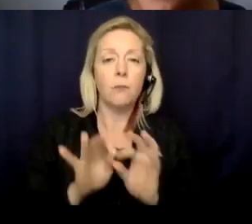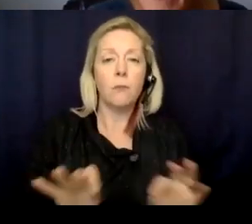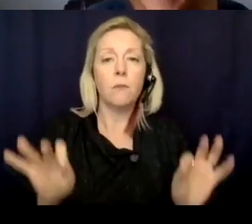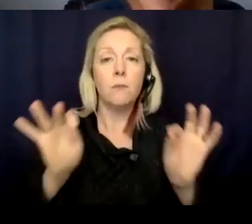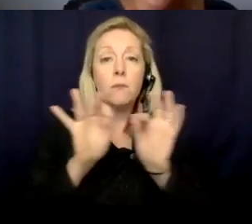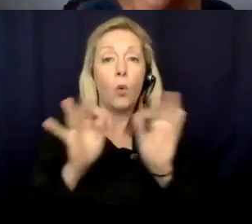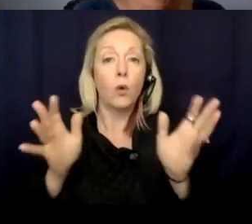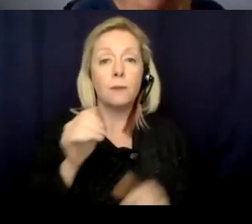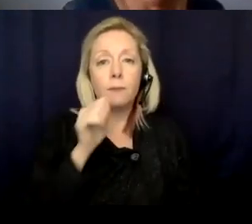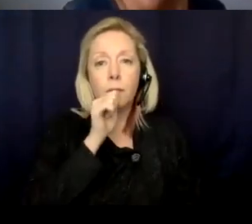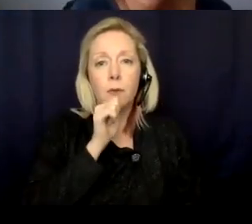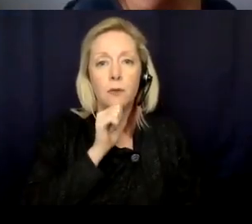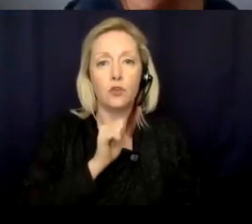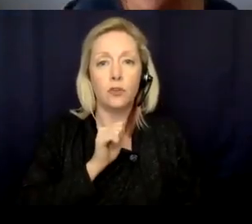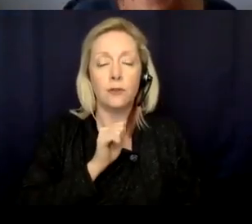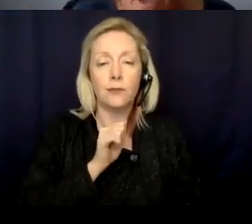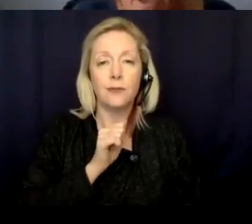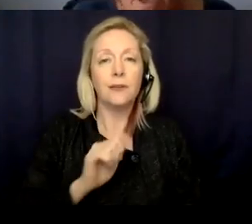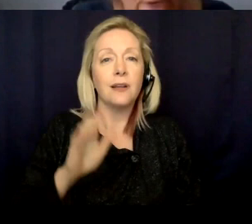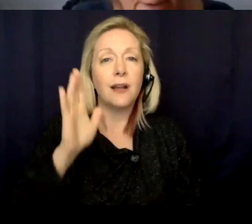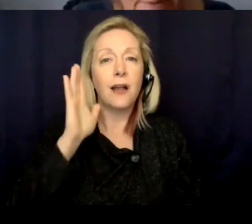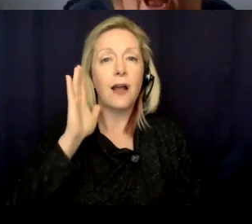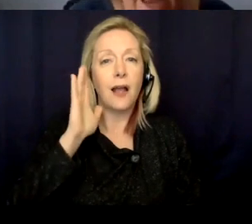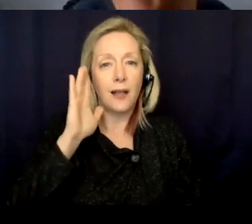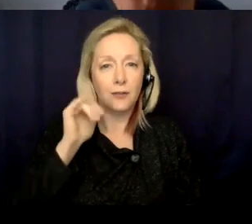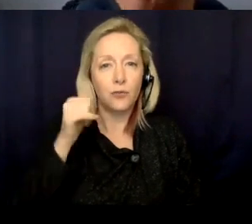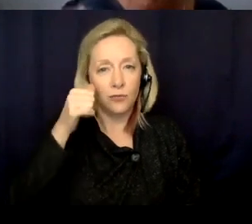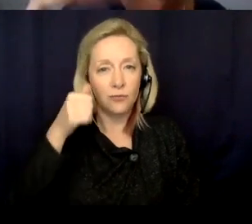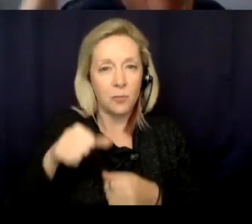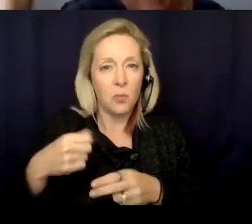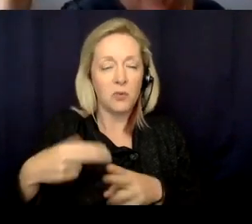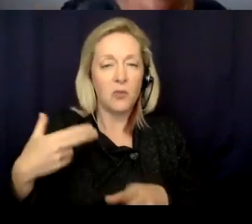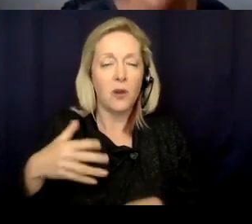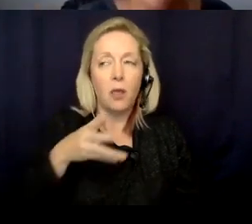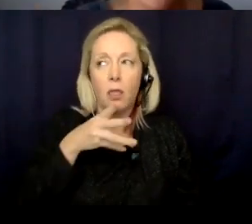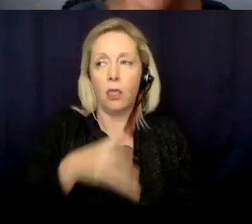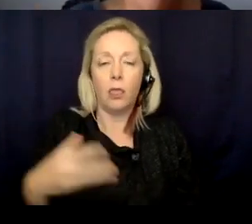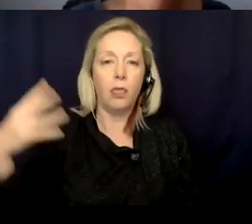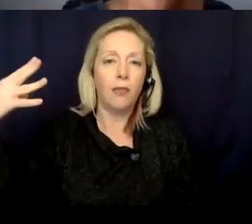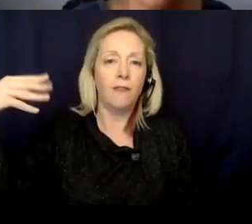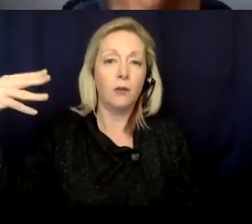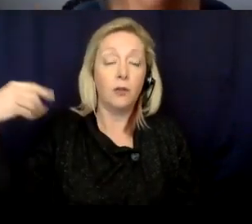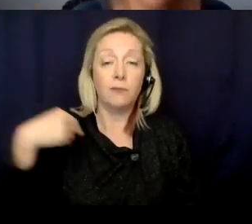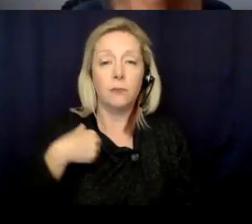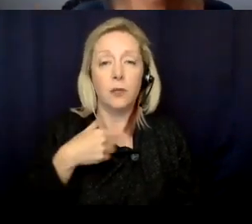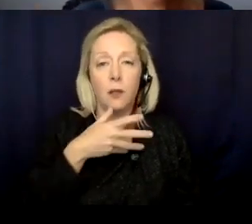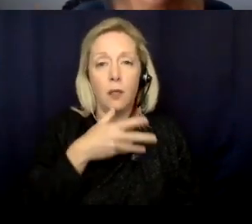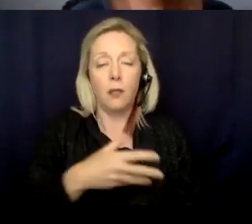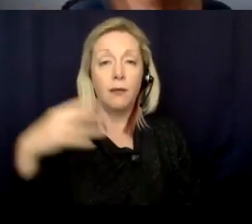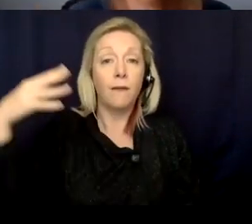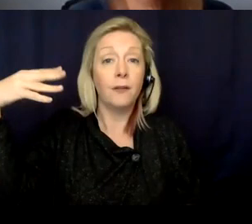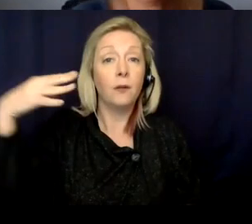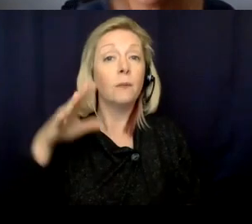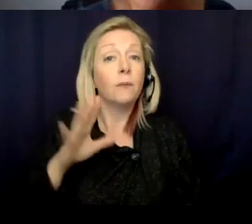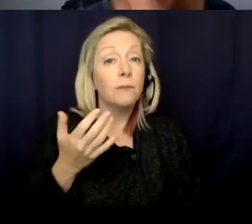do. And nobody likes to be videotaped. I hate it. But the thing that we have